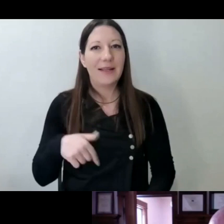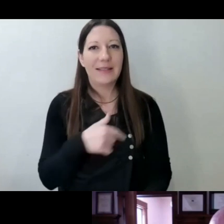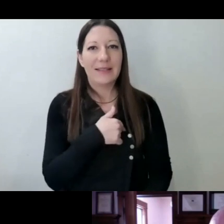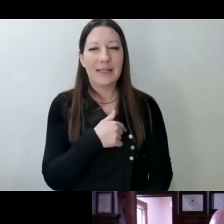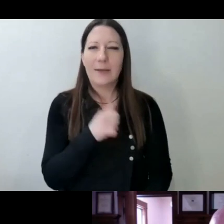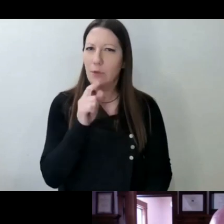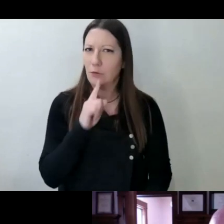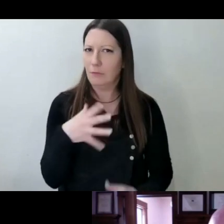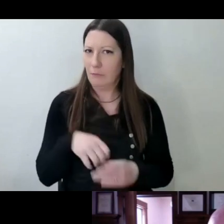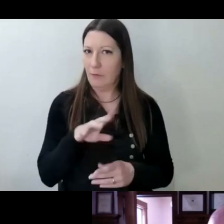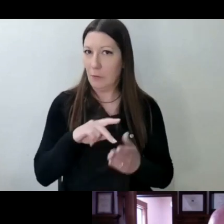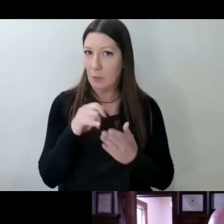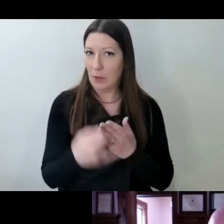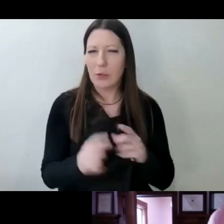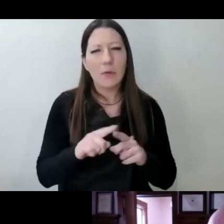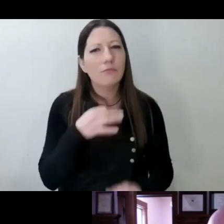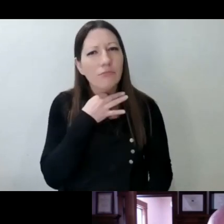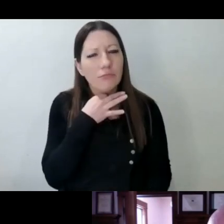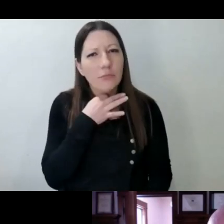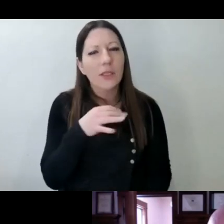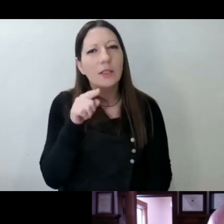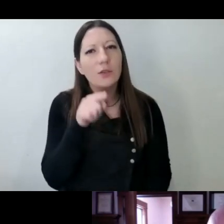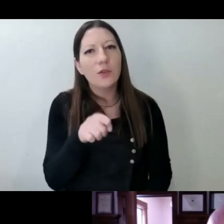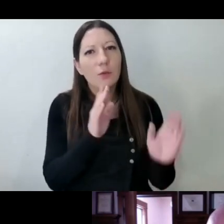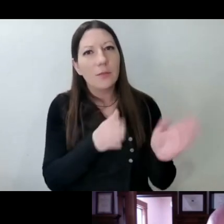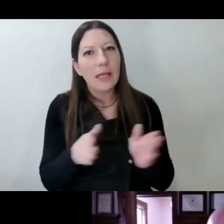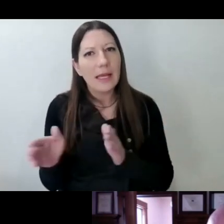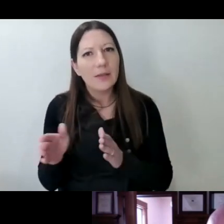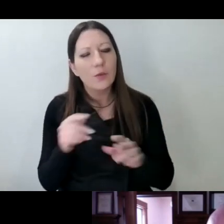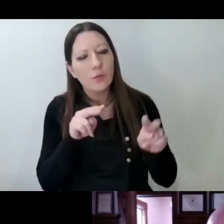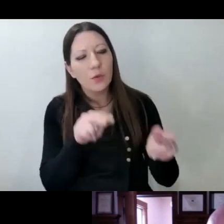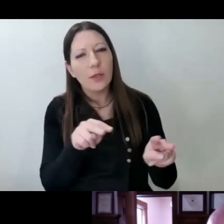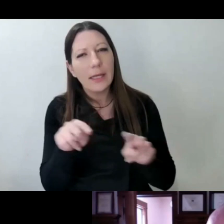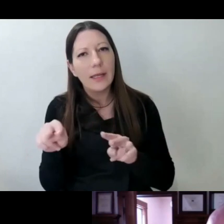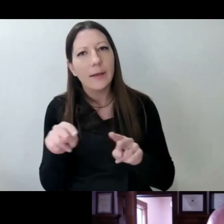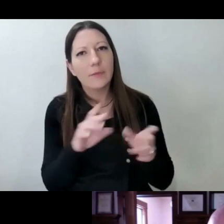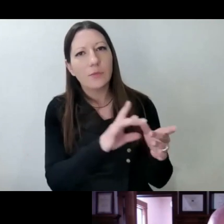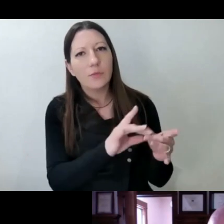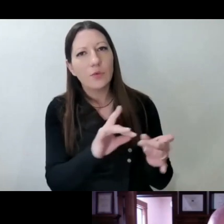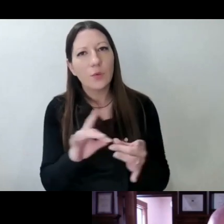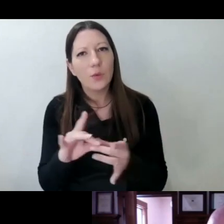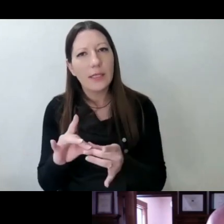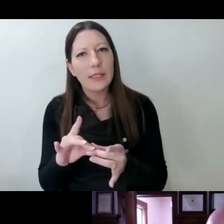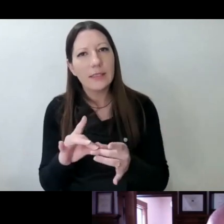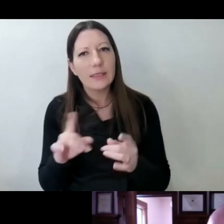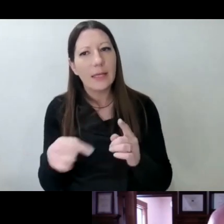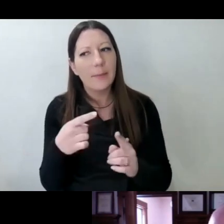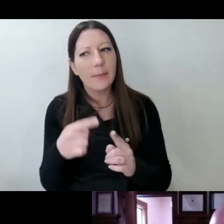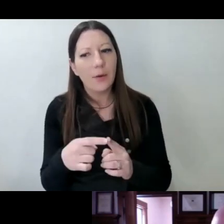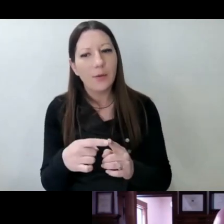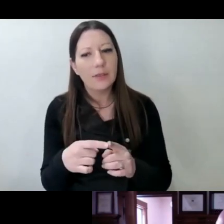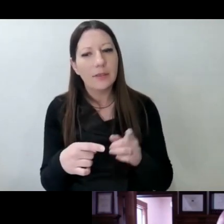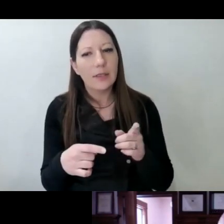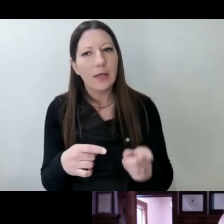but have you looked or do you plan to look at stories of combating these fires